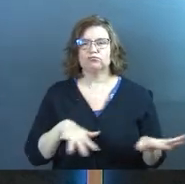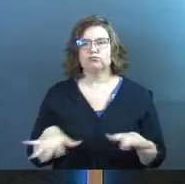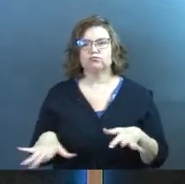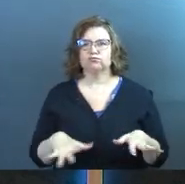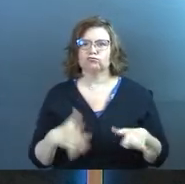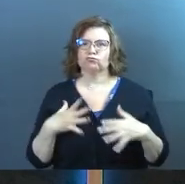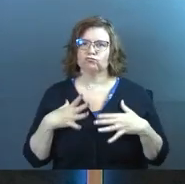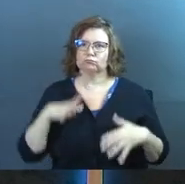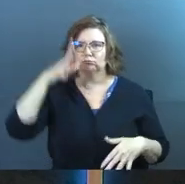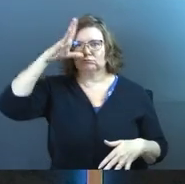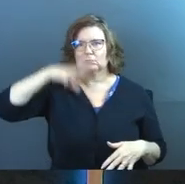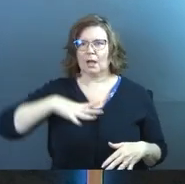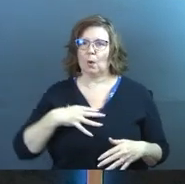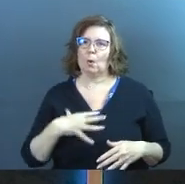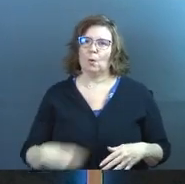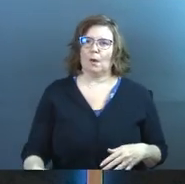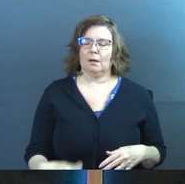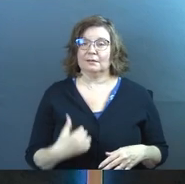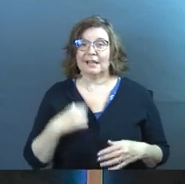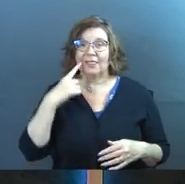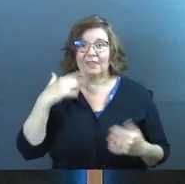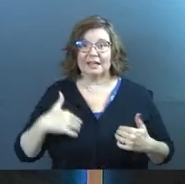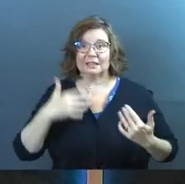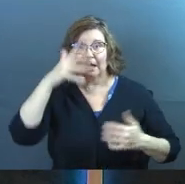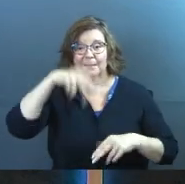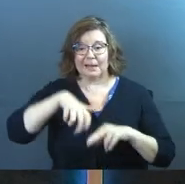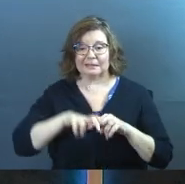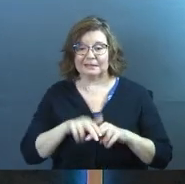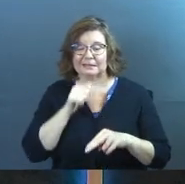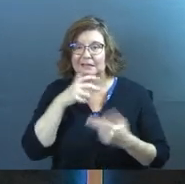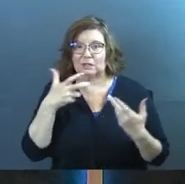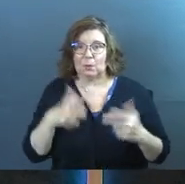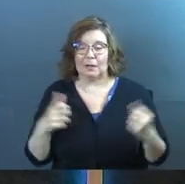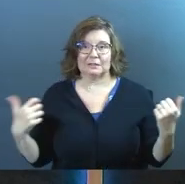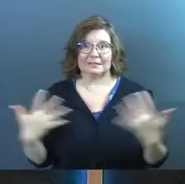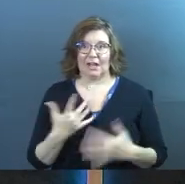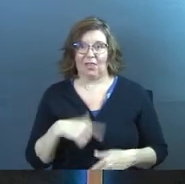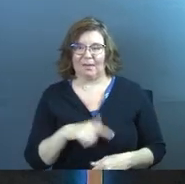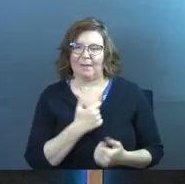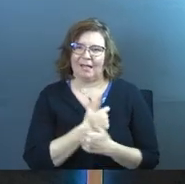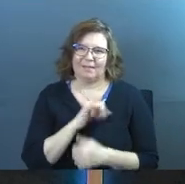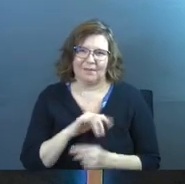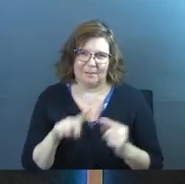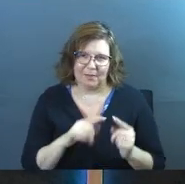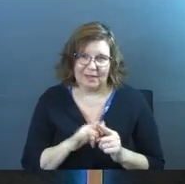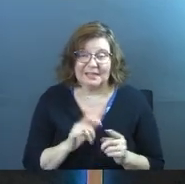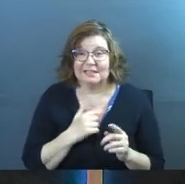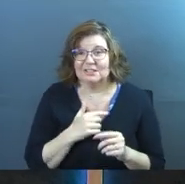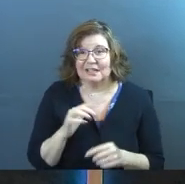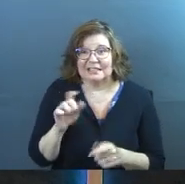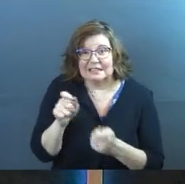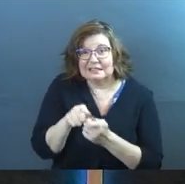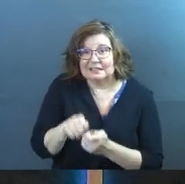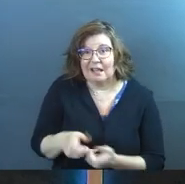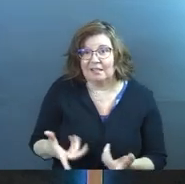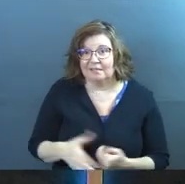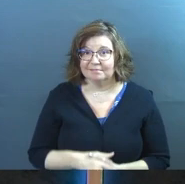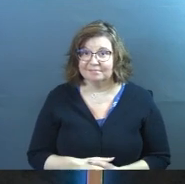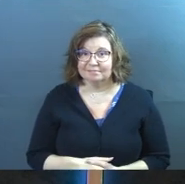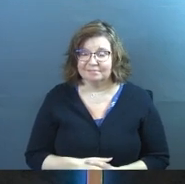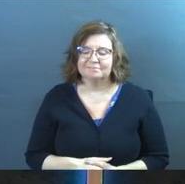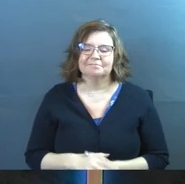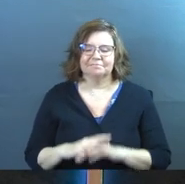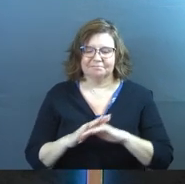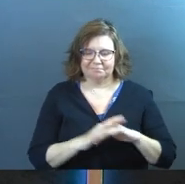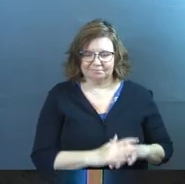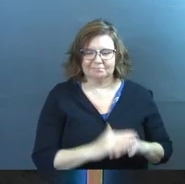It's a chill angel. They just think it's a young man sitting there. He doesn't want to scare them. I love that about it. It's just a detail. Okay,